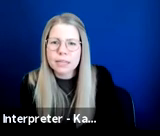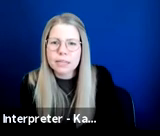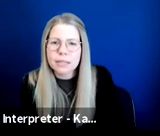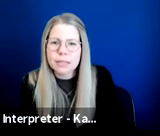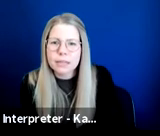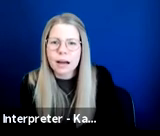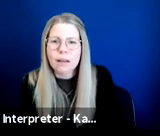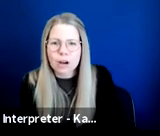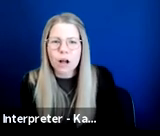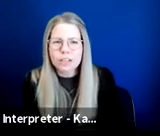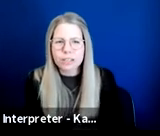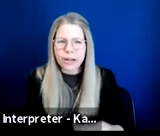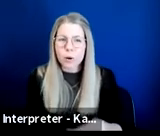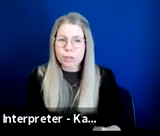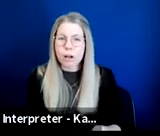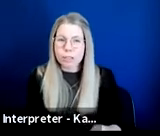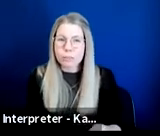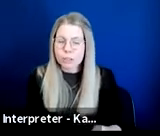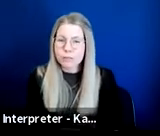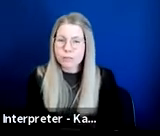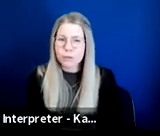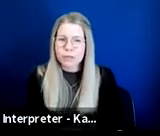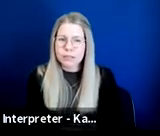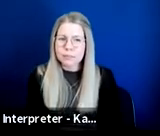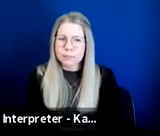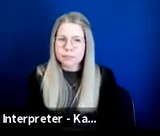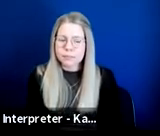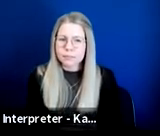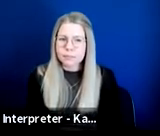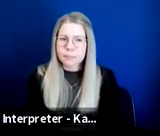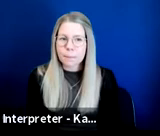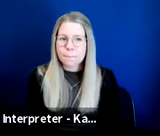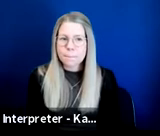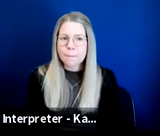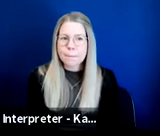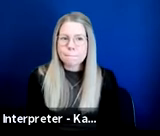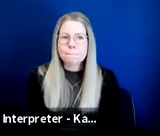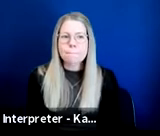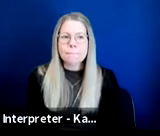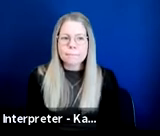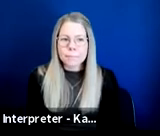kind of the college. Like, could I go to the college in person for a tour?